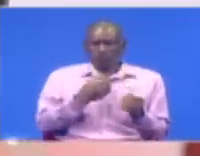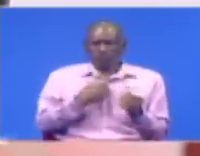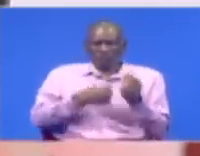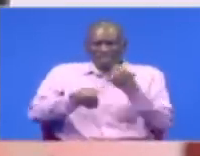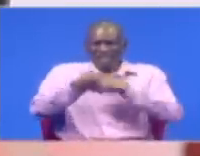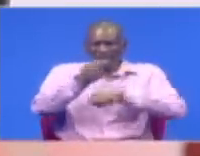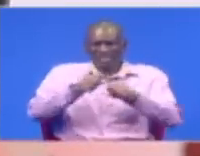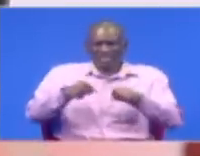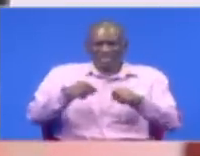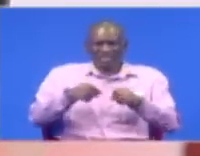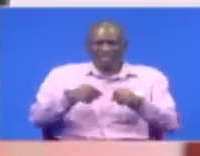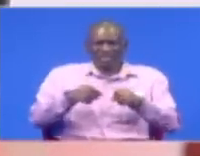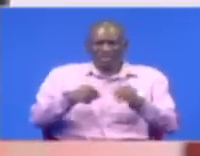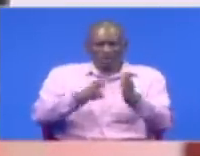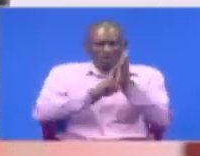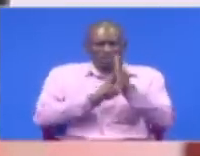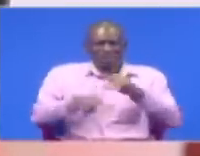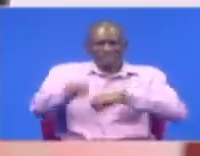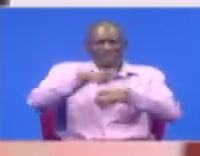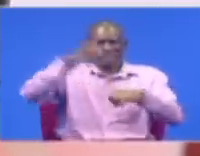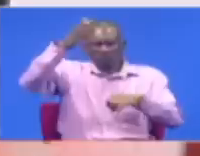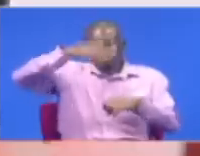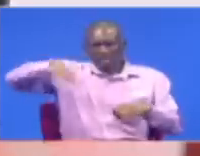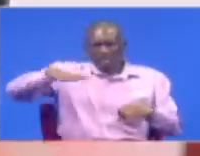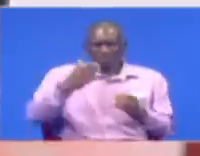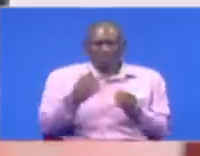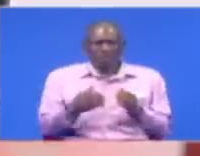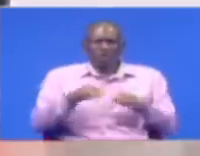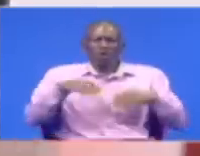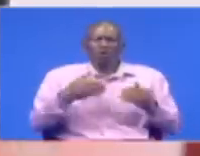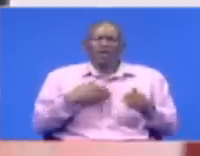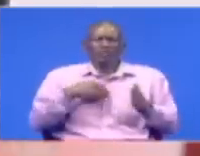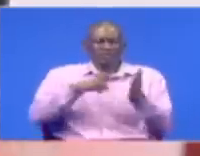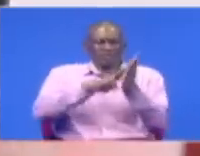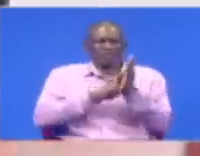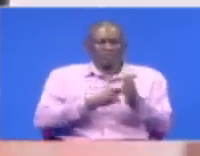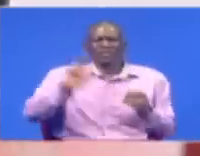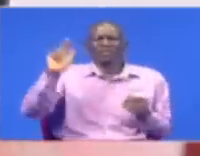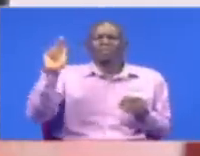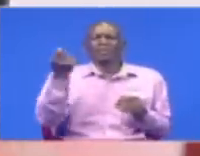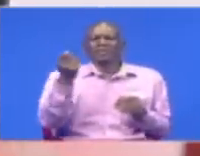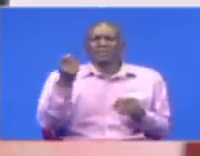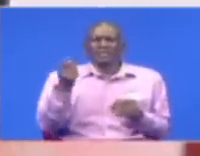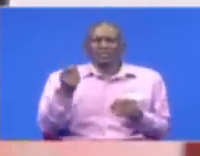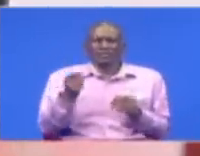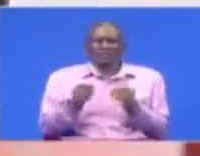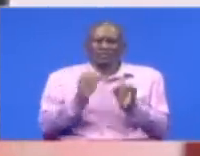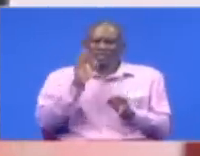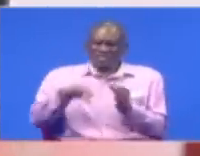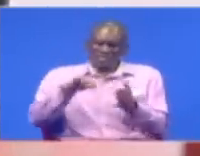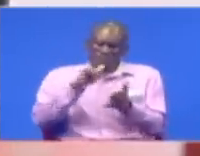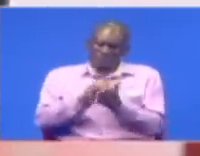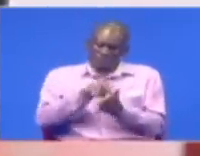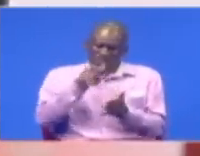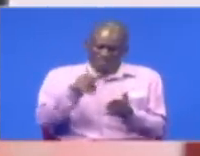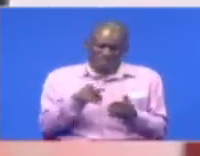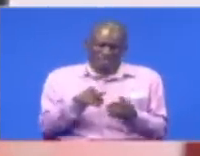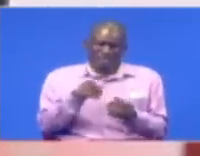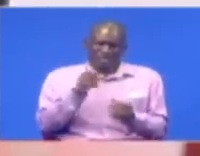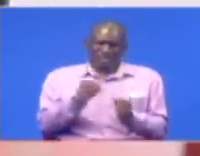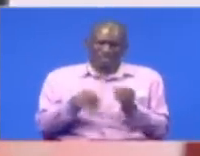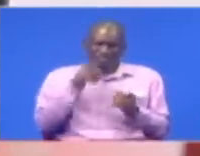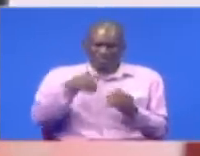for National Assembly or having acted for the president, that warmth or